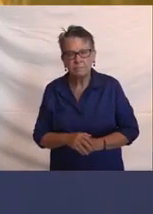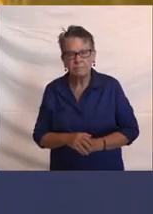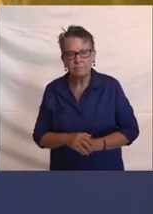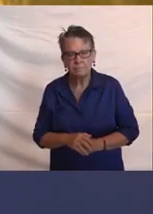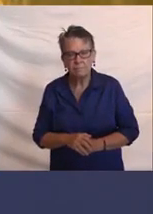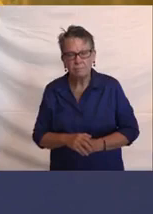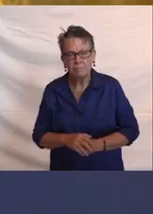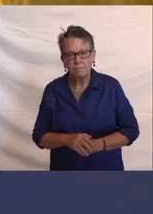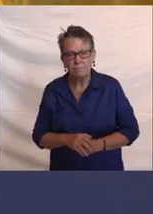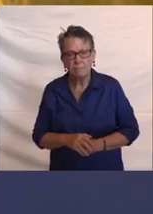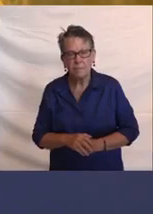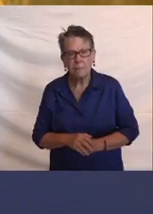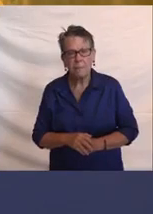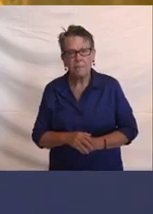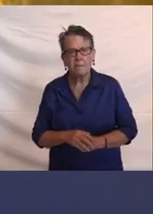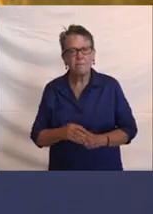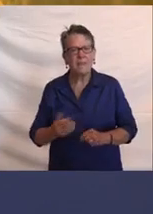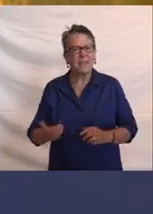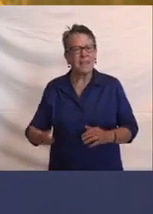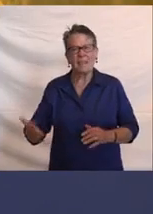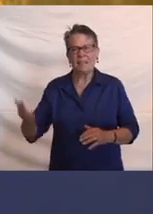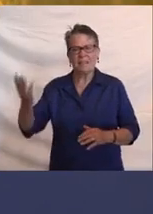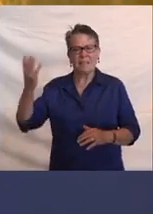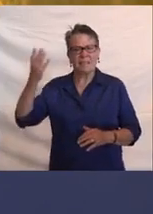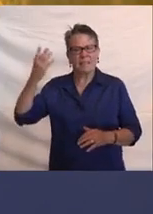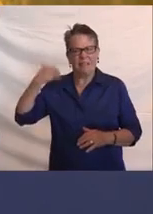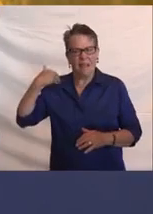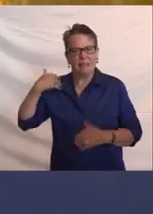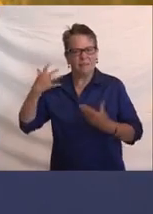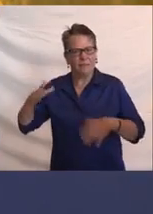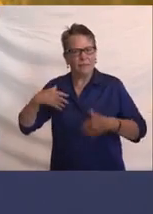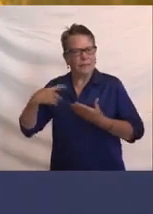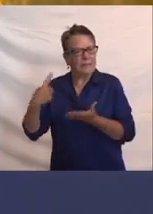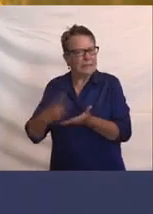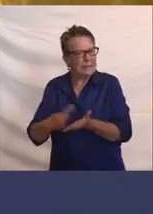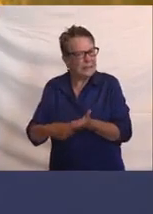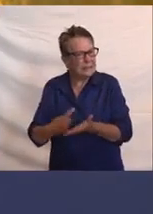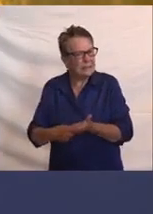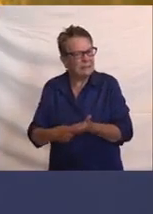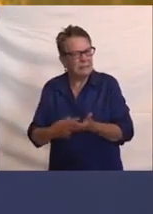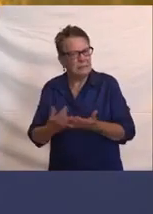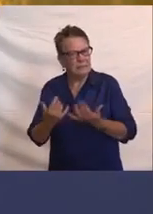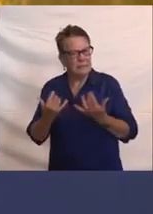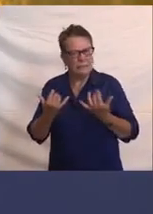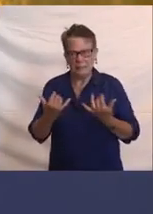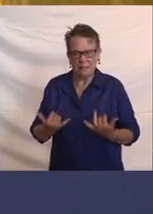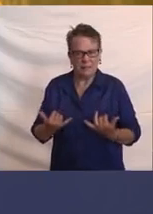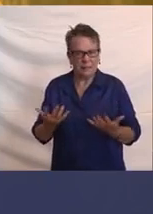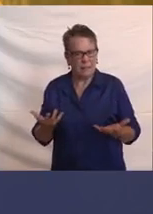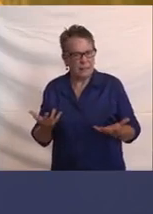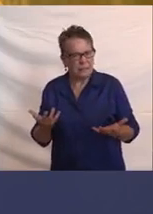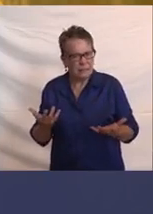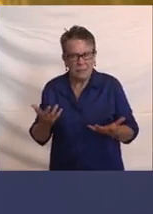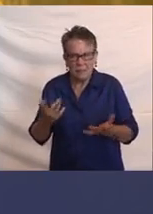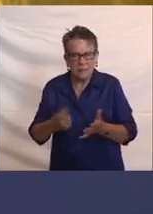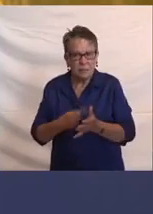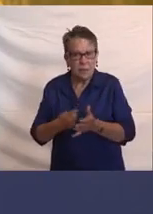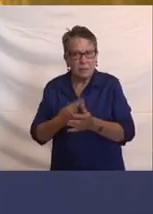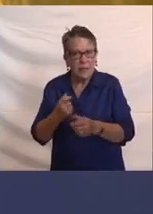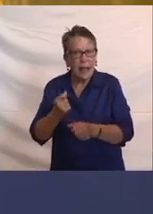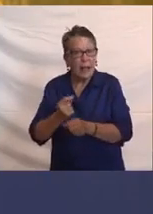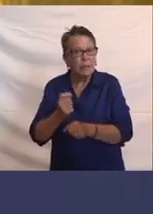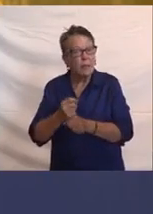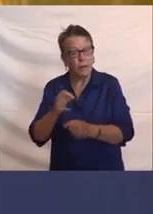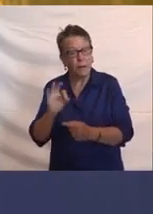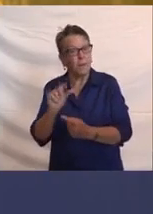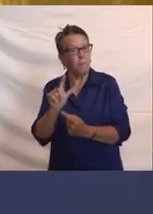had that discussion on what a bad flu season looks like versus the rate of mortality associated with this, and it